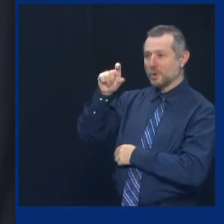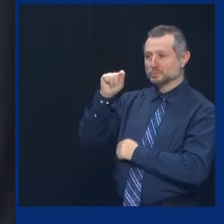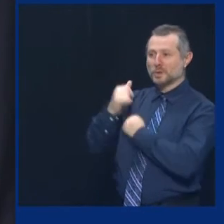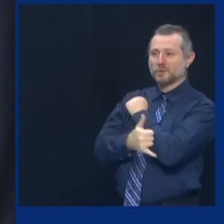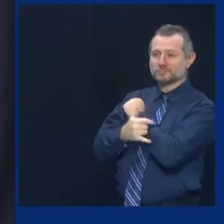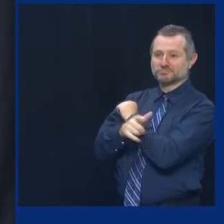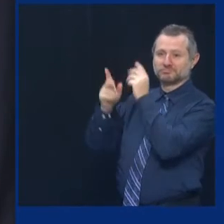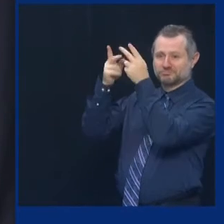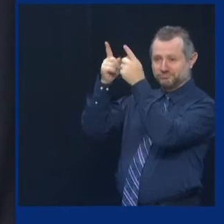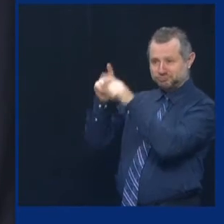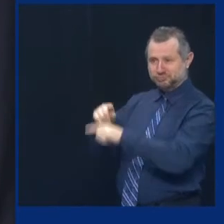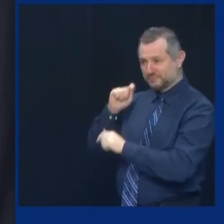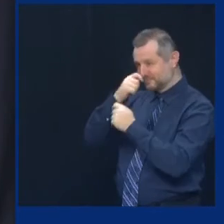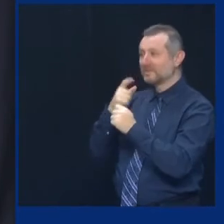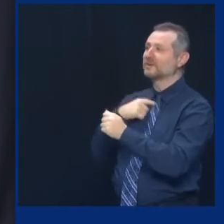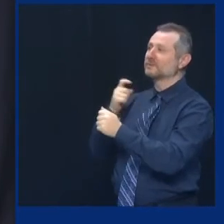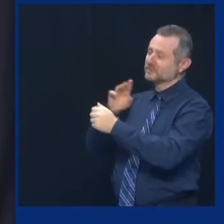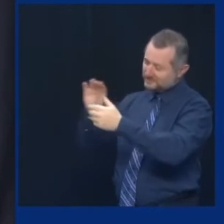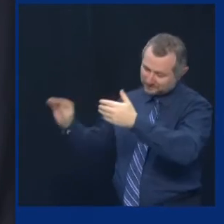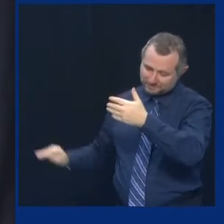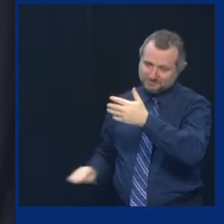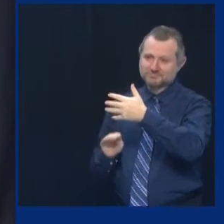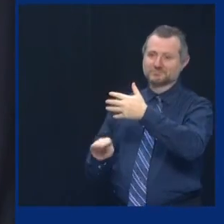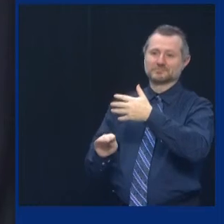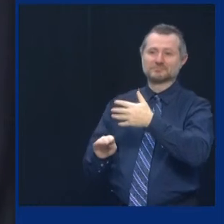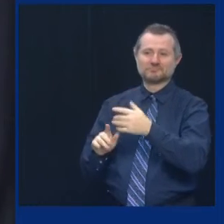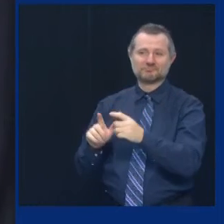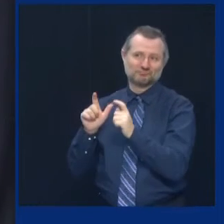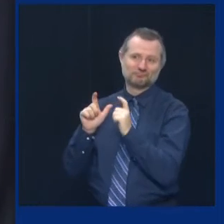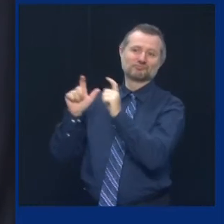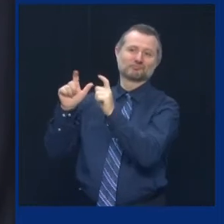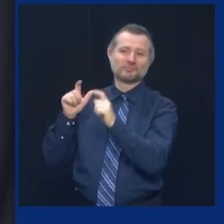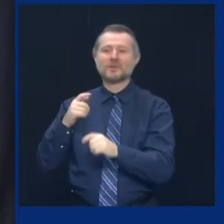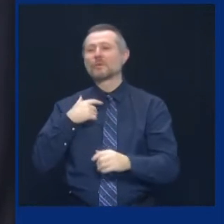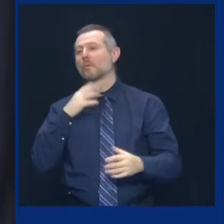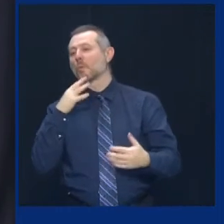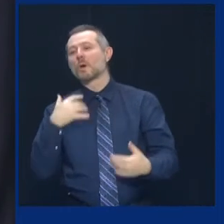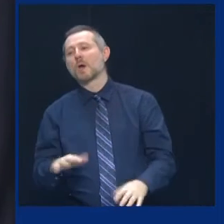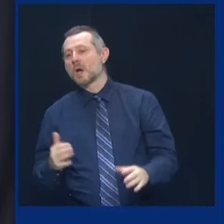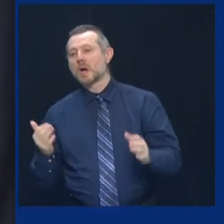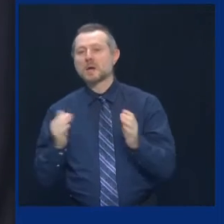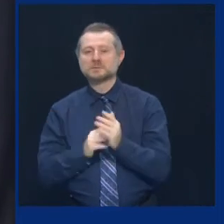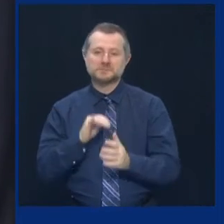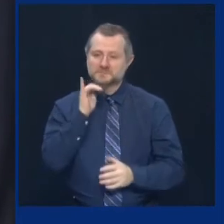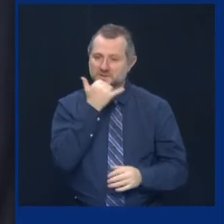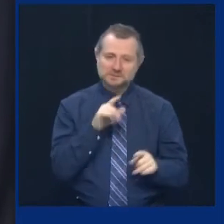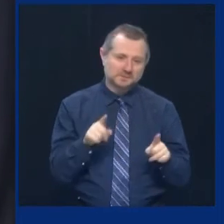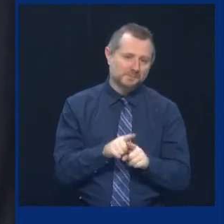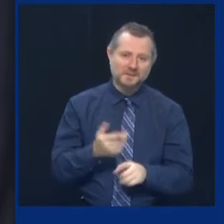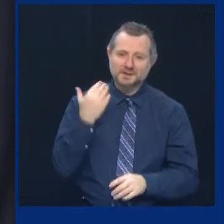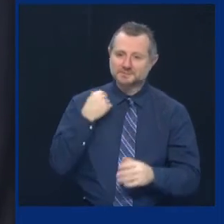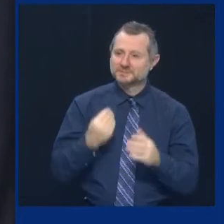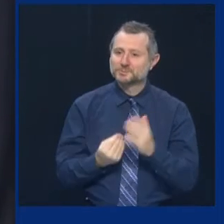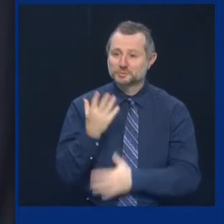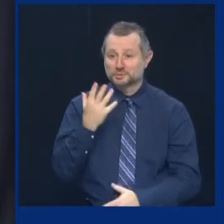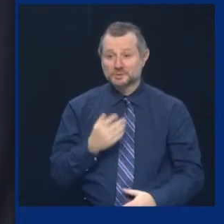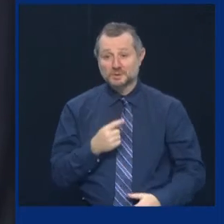we know what we're talking about and we know the facts. Don't make the same mistake you made in the spring. If you can't do